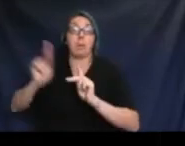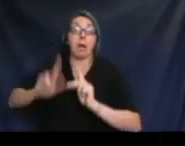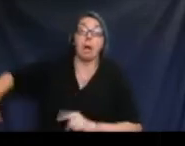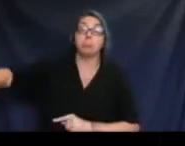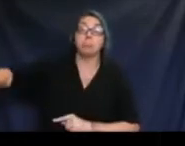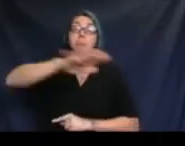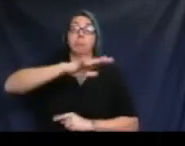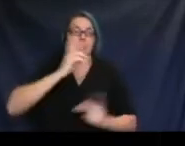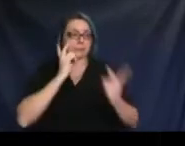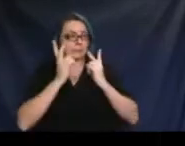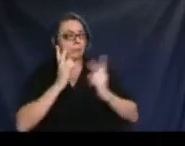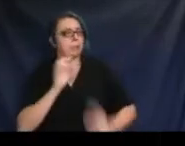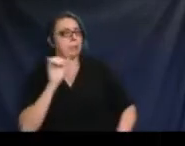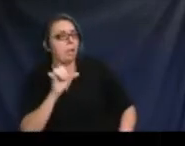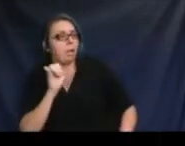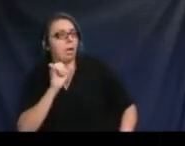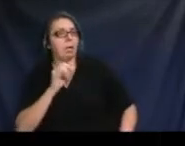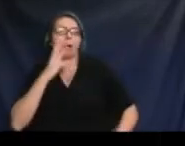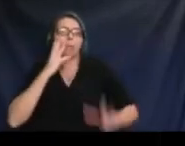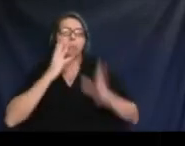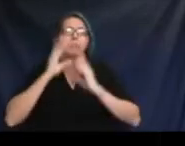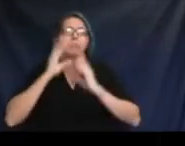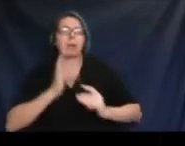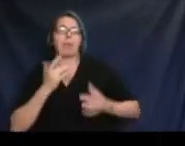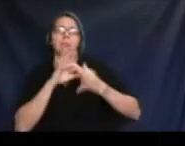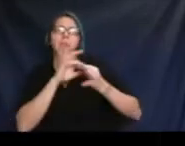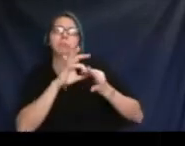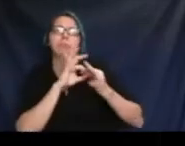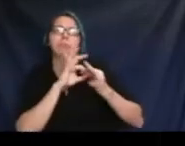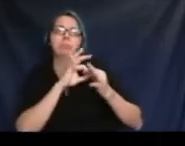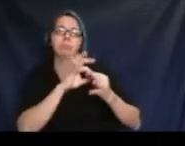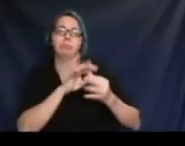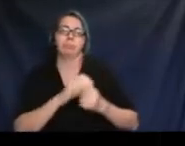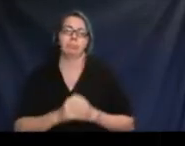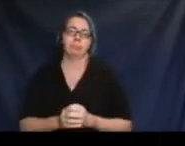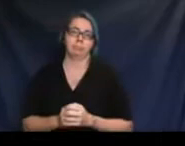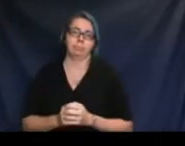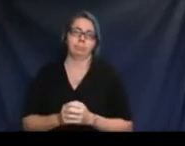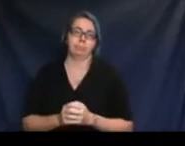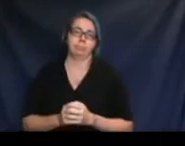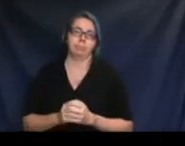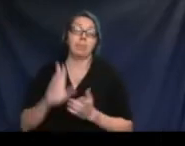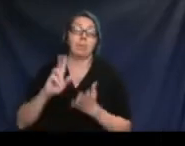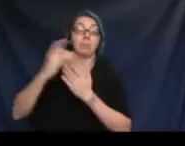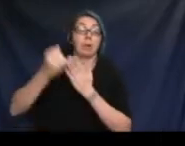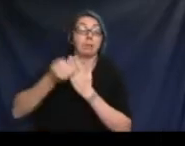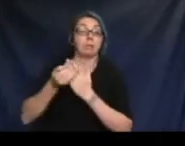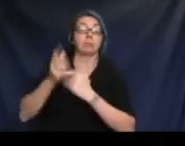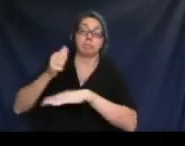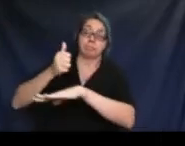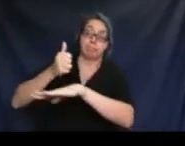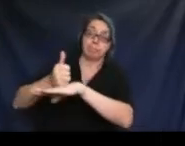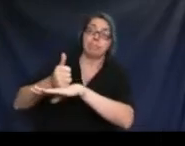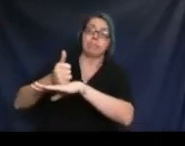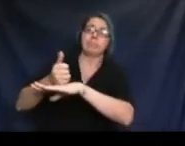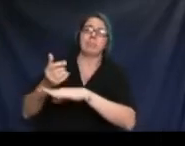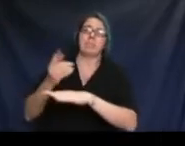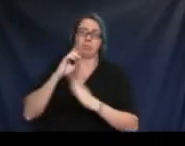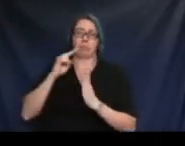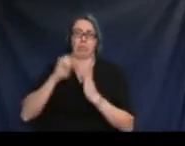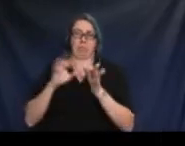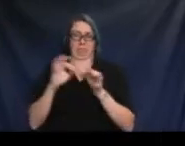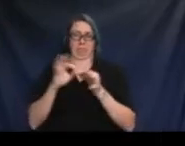grant application is the project is implemented on a scale that would be noticed as out of the